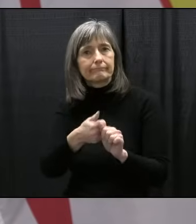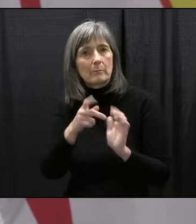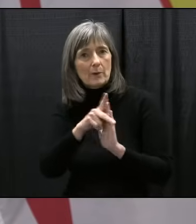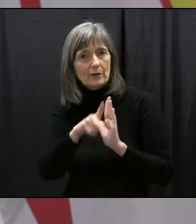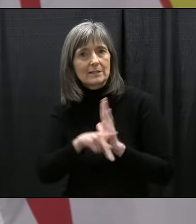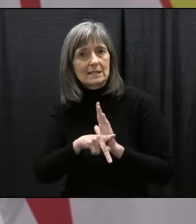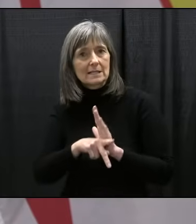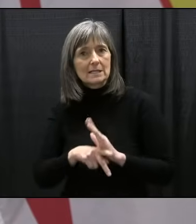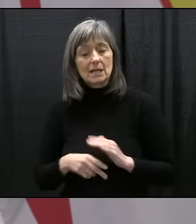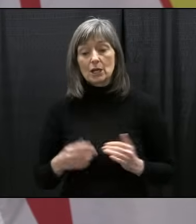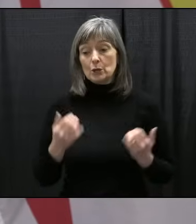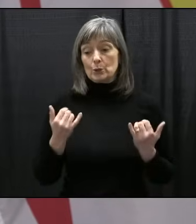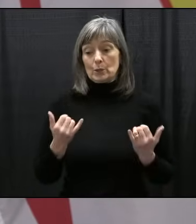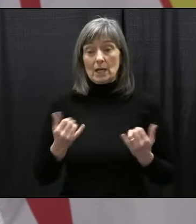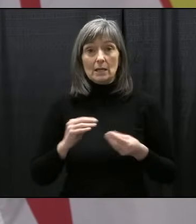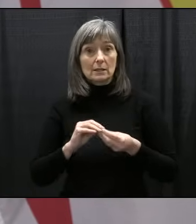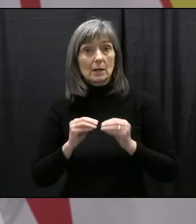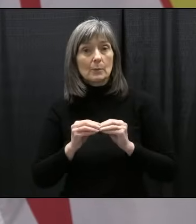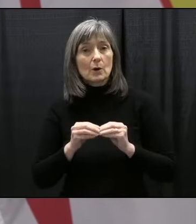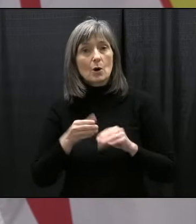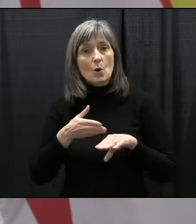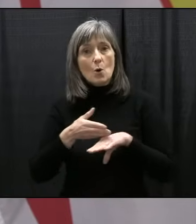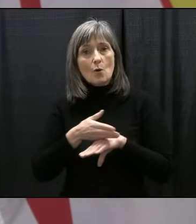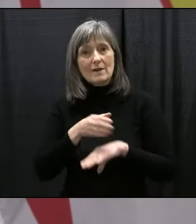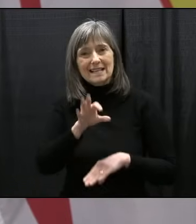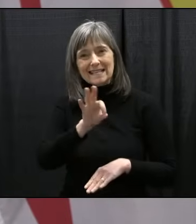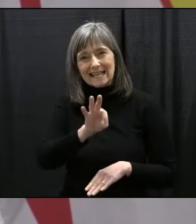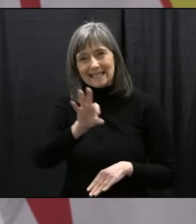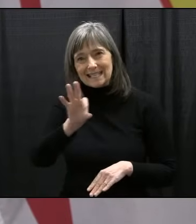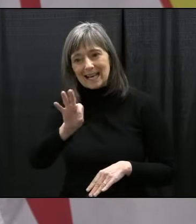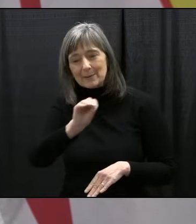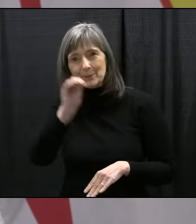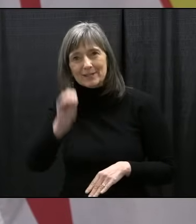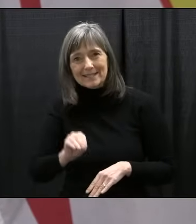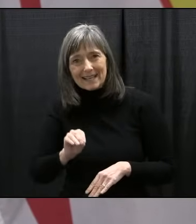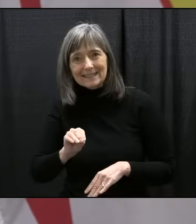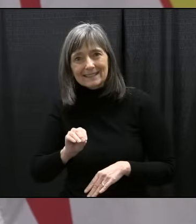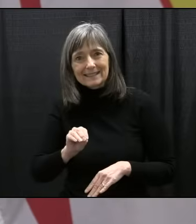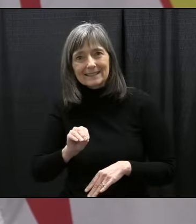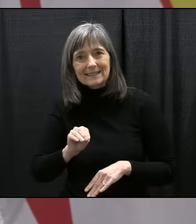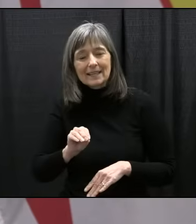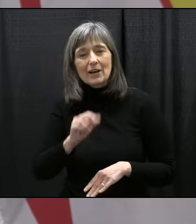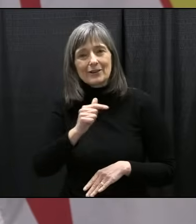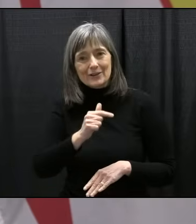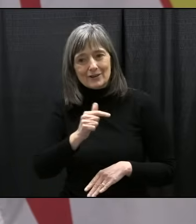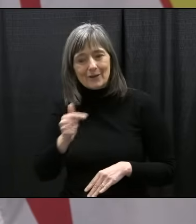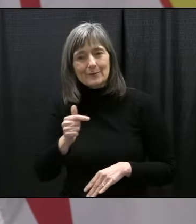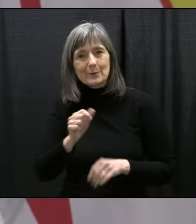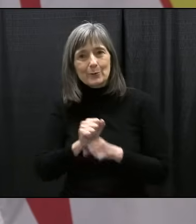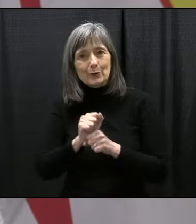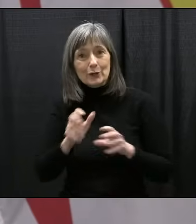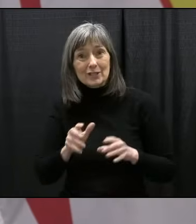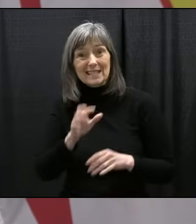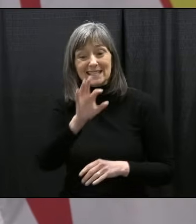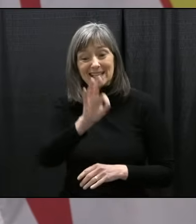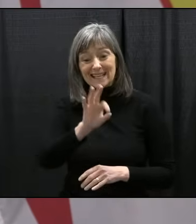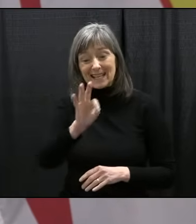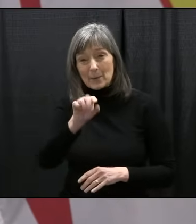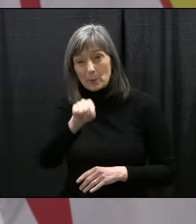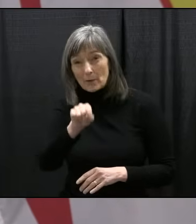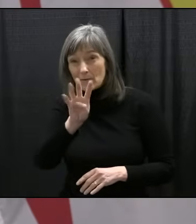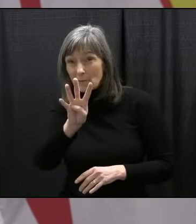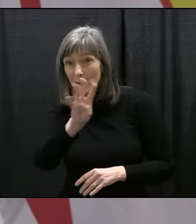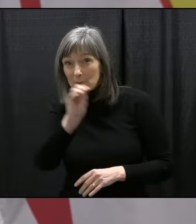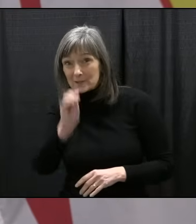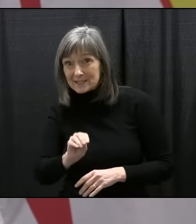As of today's numbers, over 99% of core public service, indeed it's